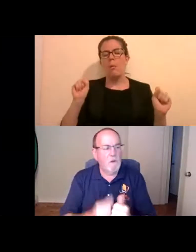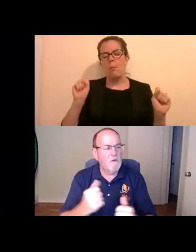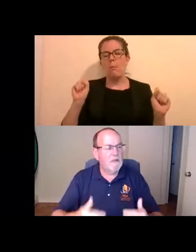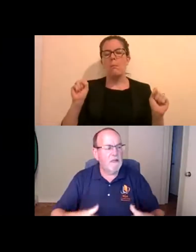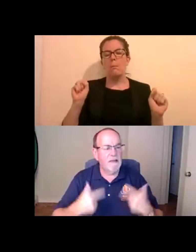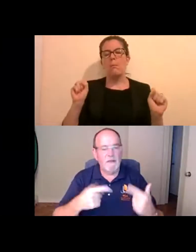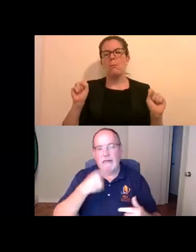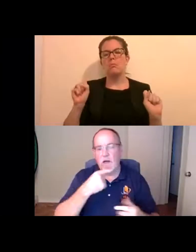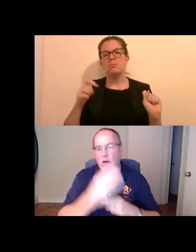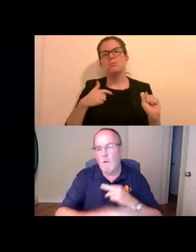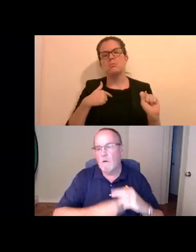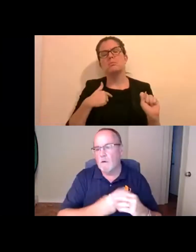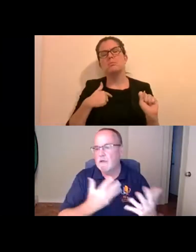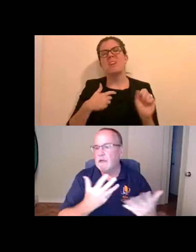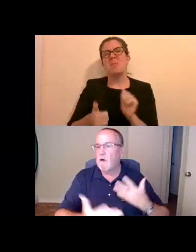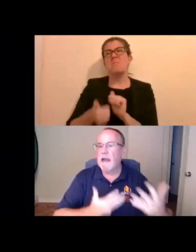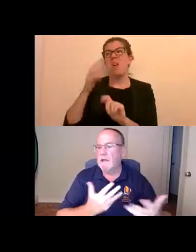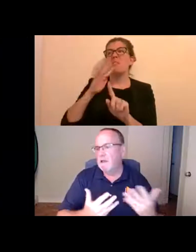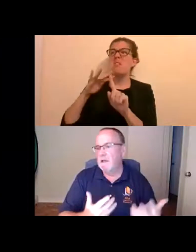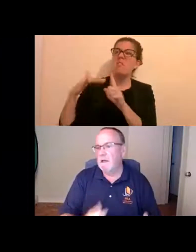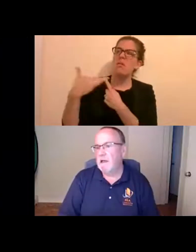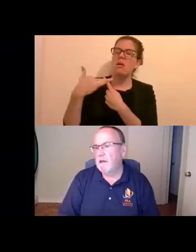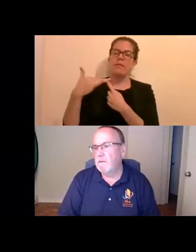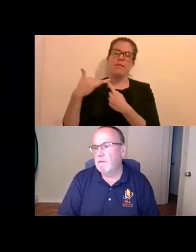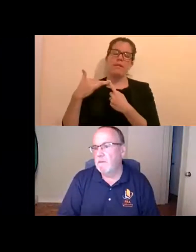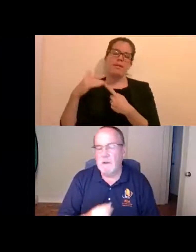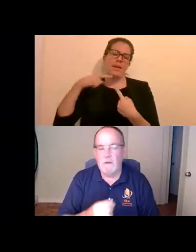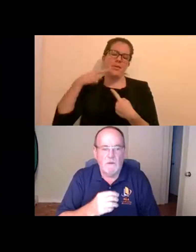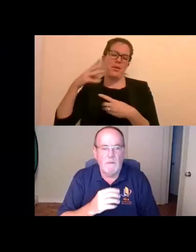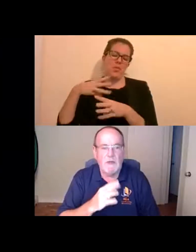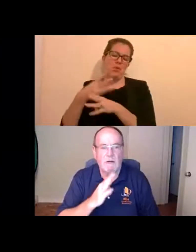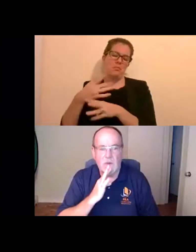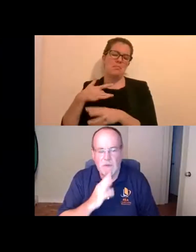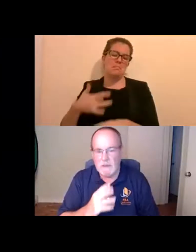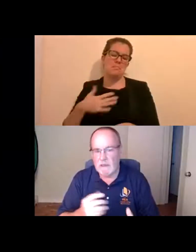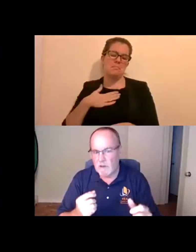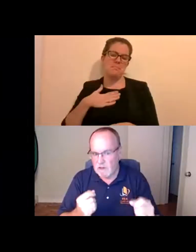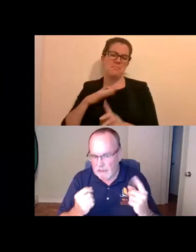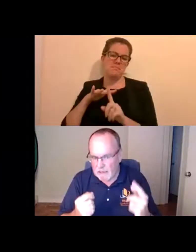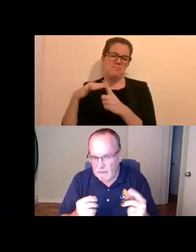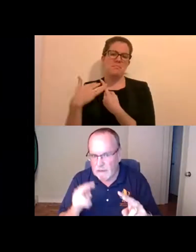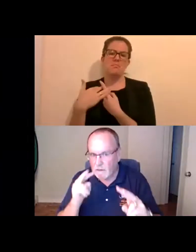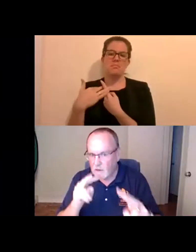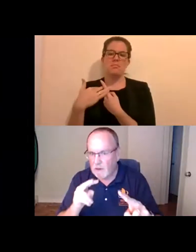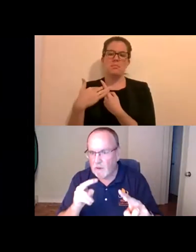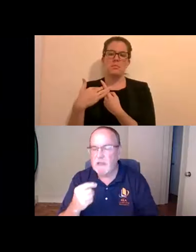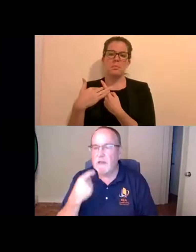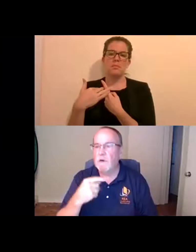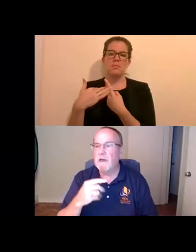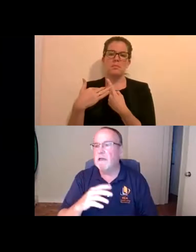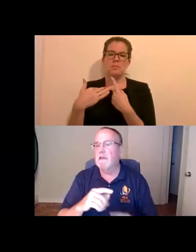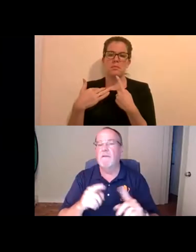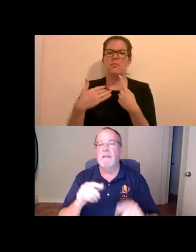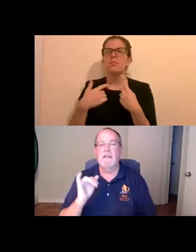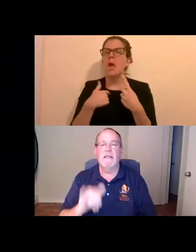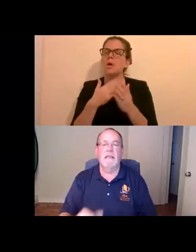I mostly live in a hearing world and interact with being able to speak and understand, doing a little bit of lip